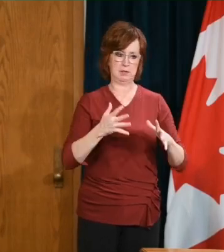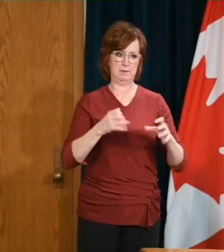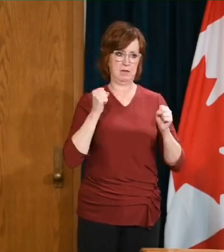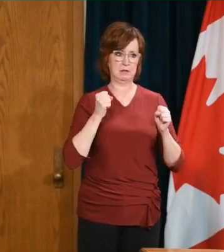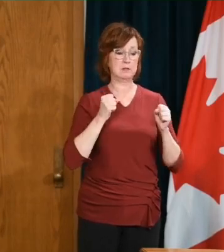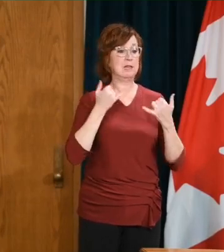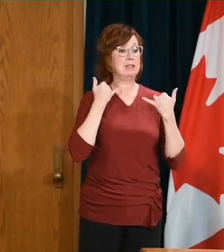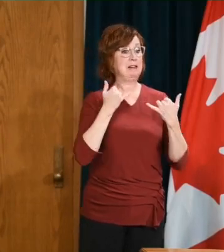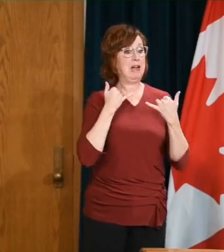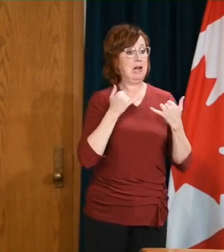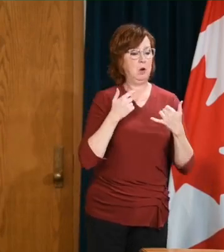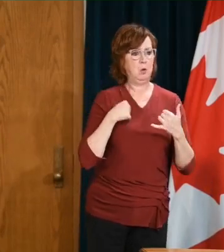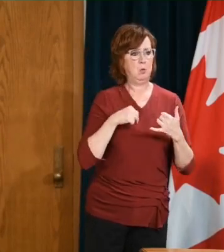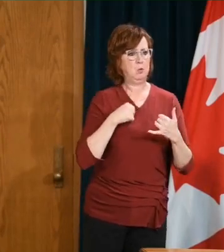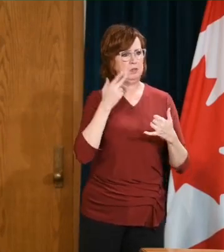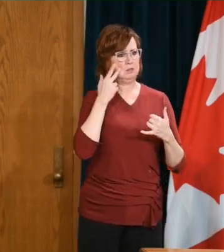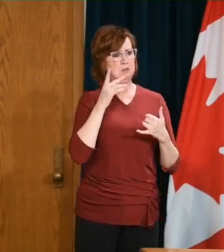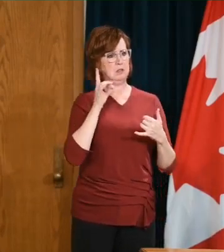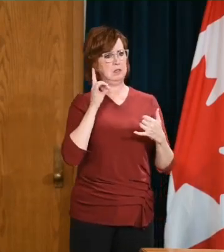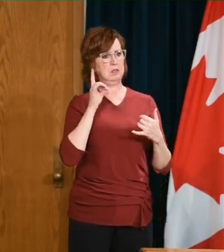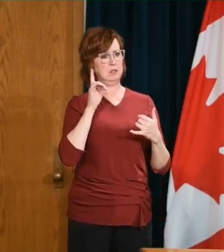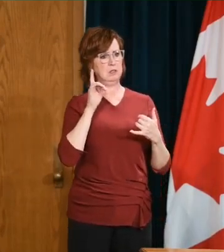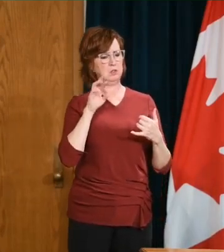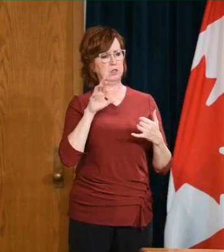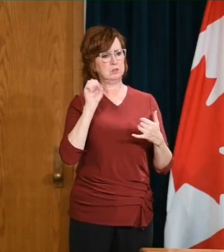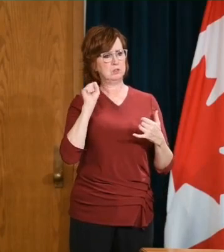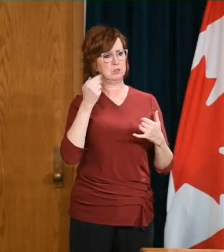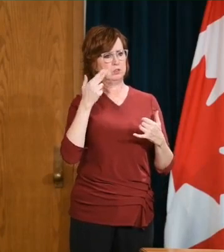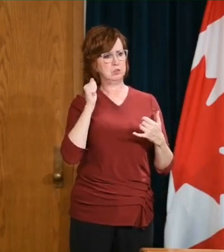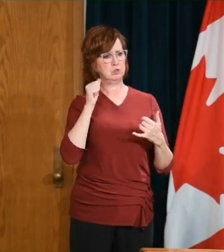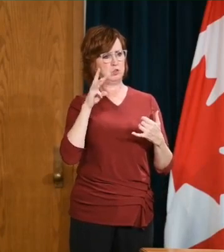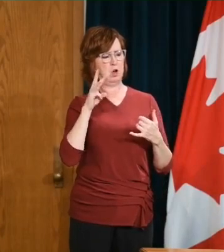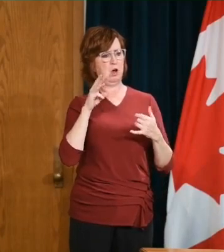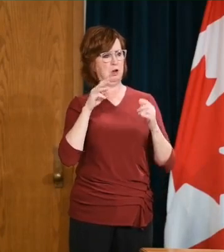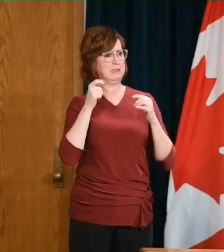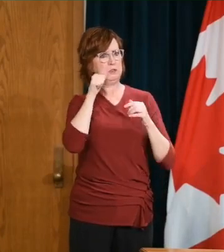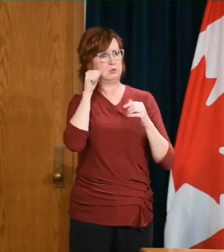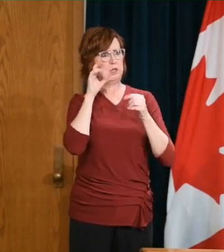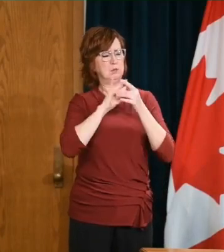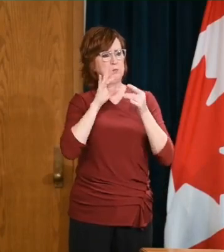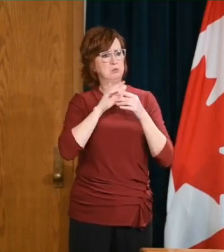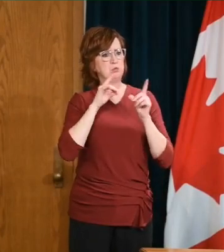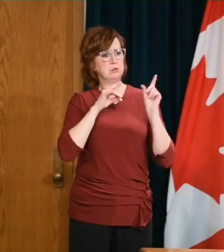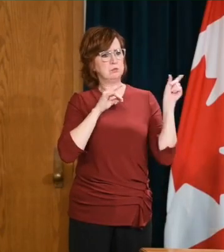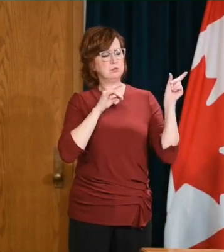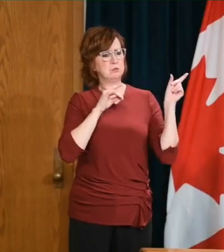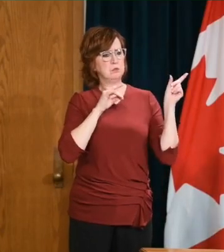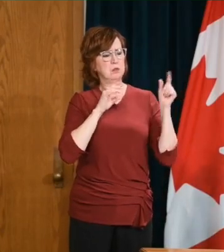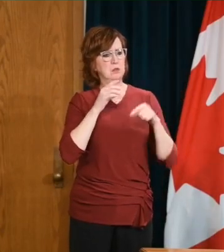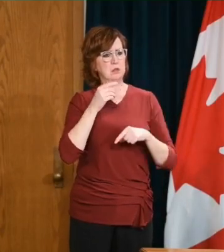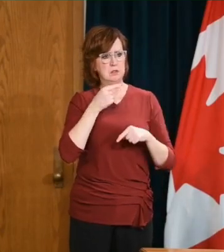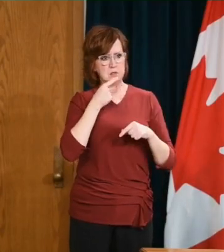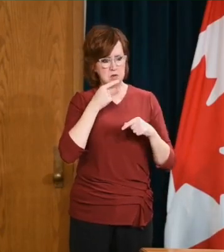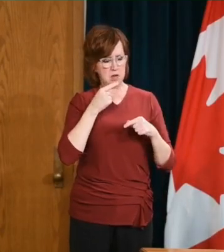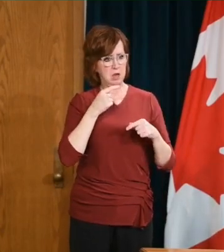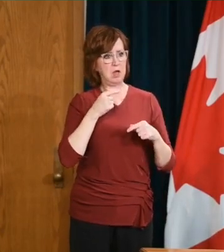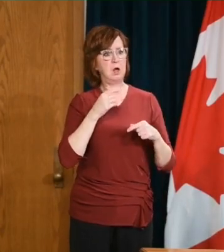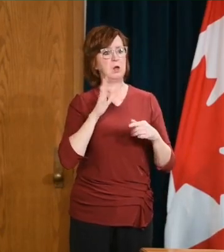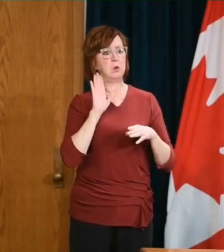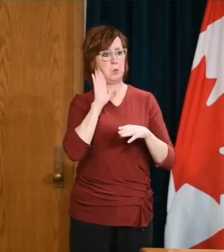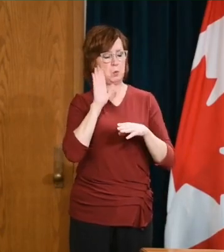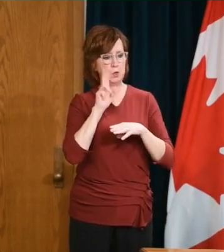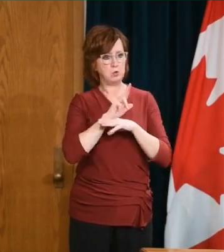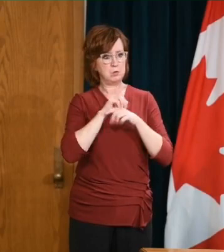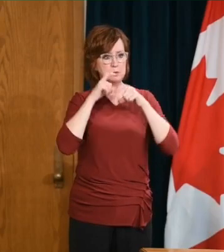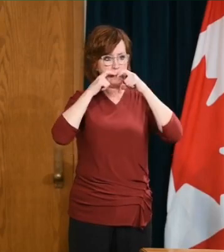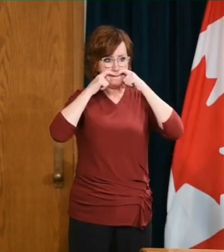will see staff at these facilities that will be wearing a mask, if you will, to protect the